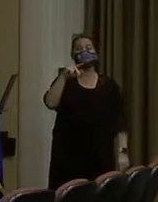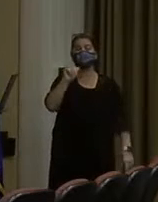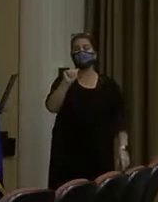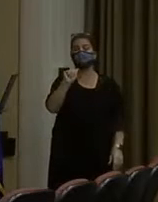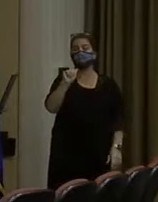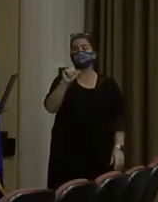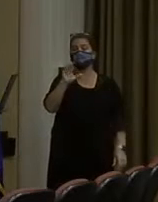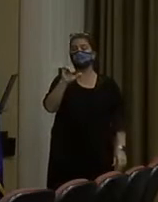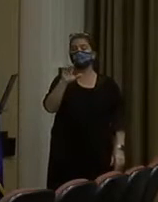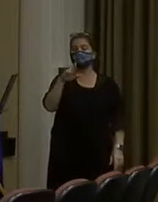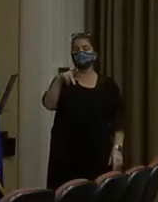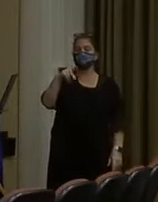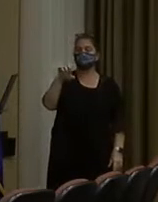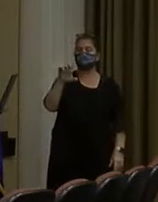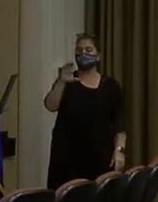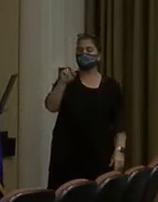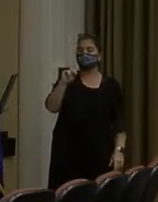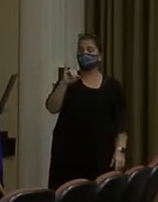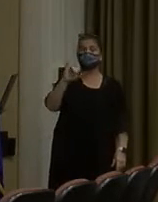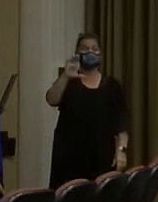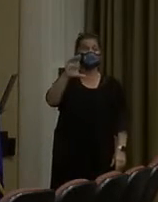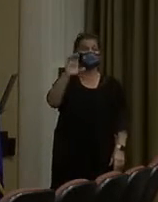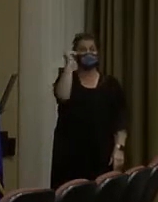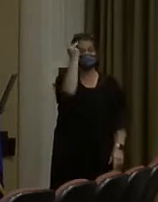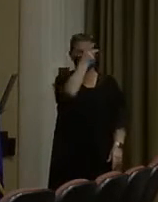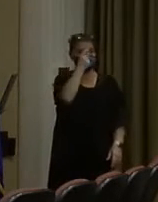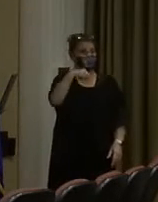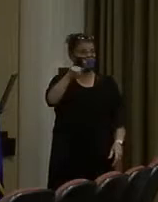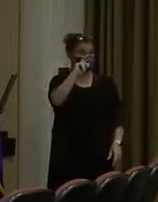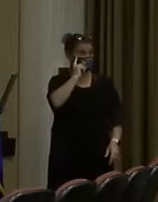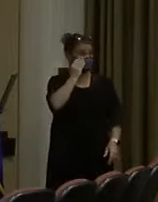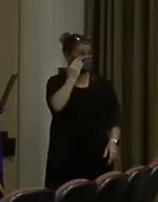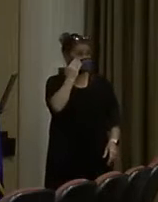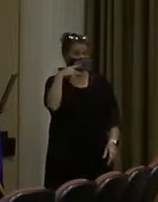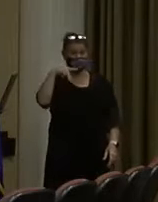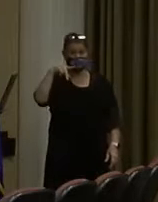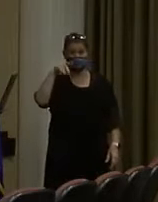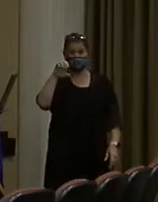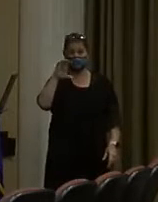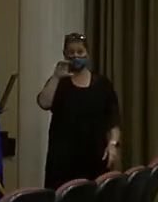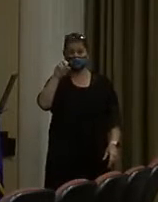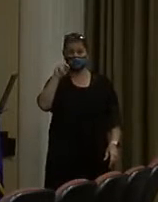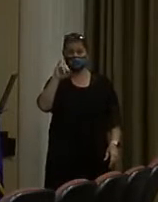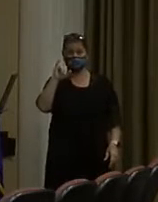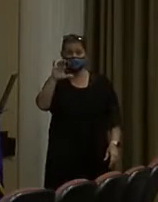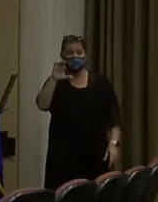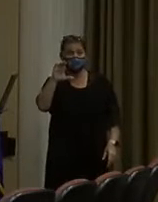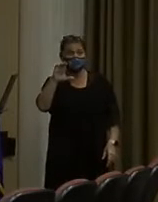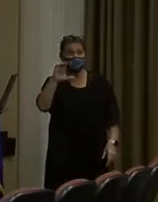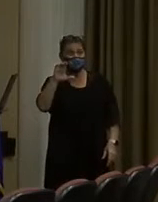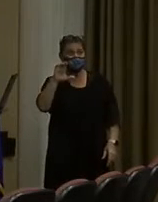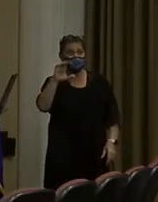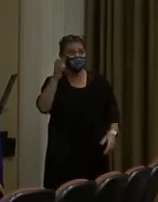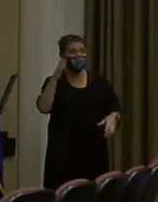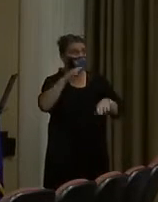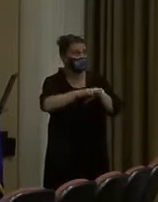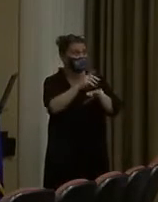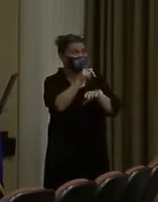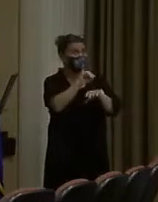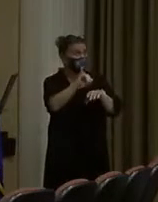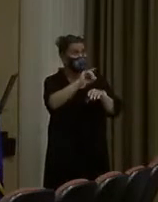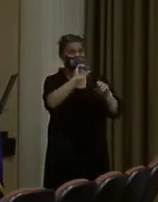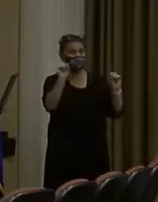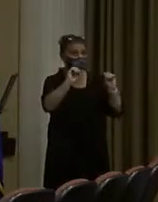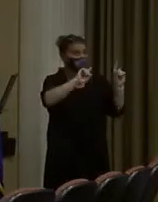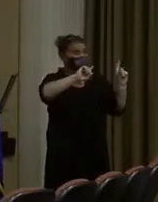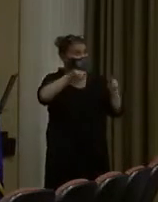Park. Anybody's ever been to Peconic? Raise your hands. Anybody? What? We're in Long Island and nobody's